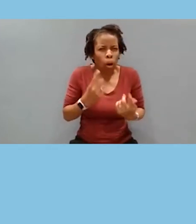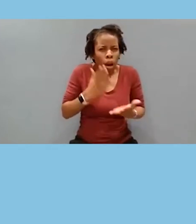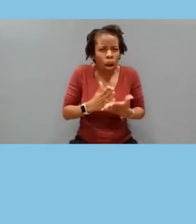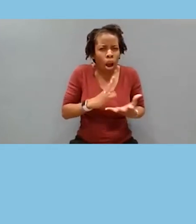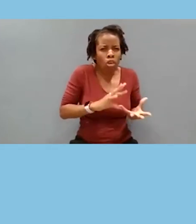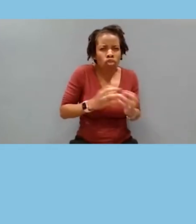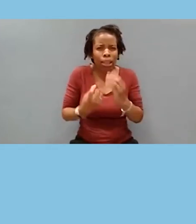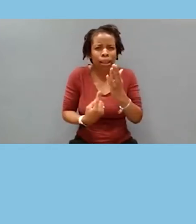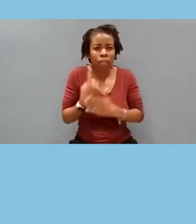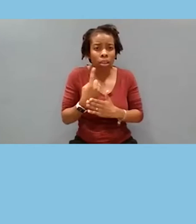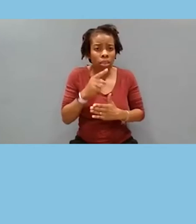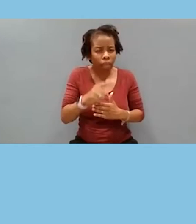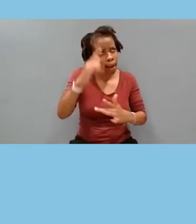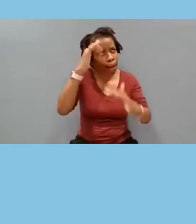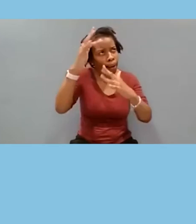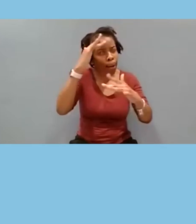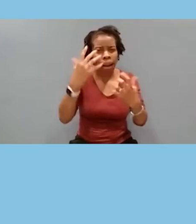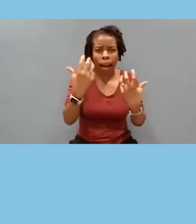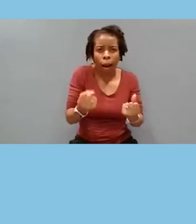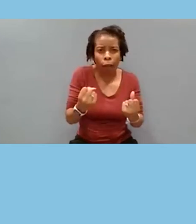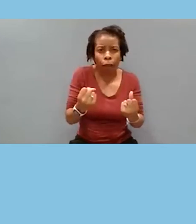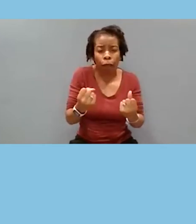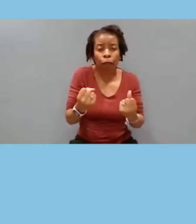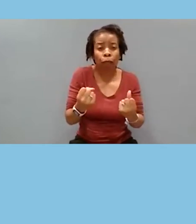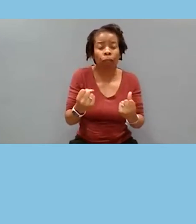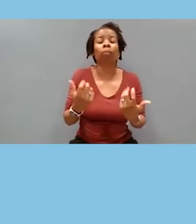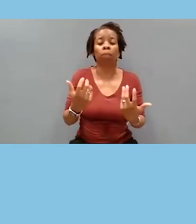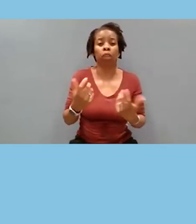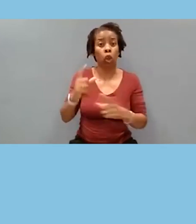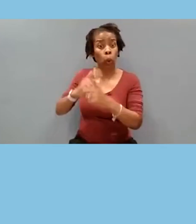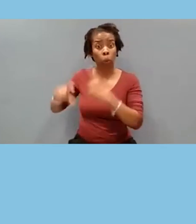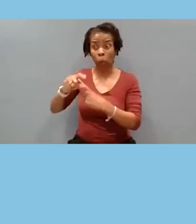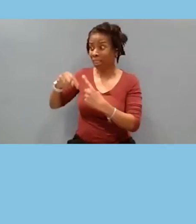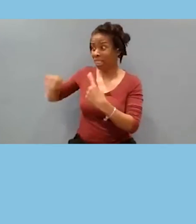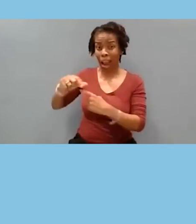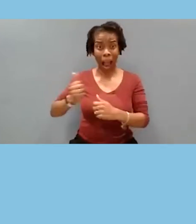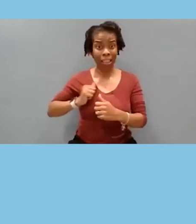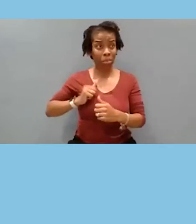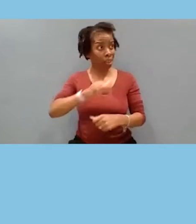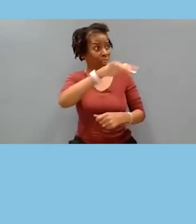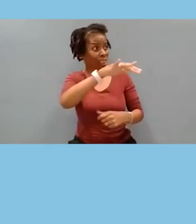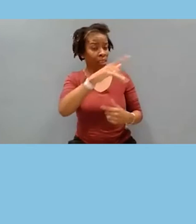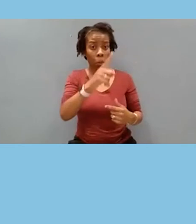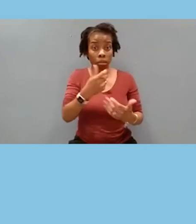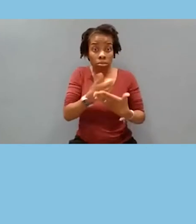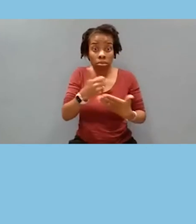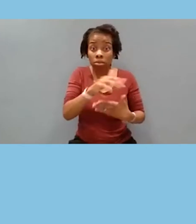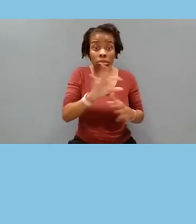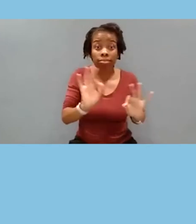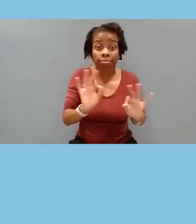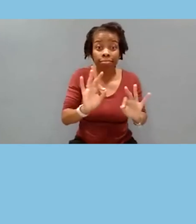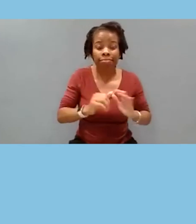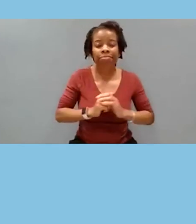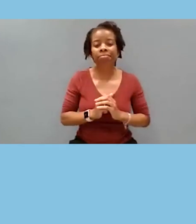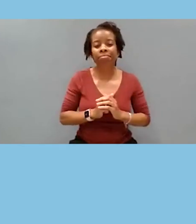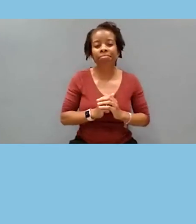an expansion of the community of those who can or who could. We've been thinking too of the utterly timely attention that Louise